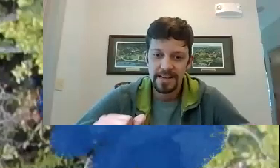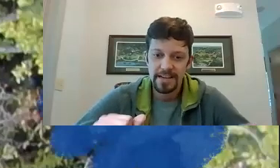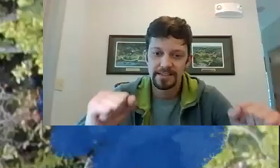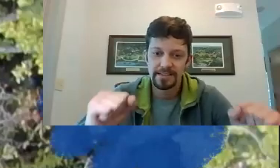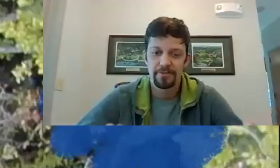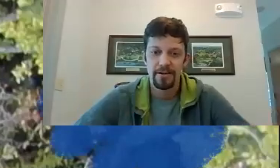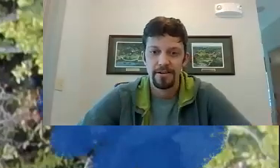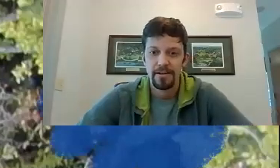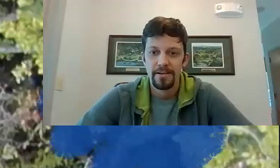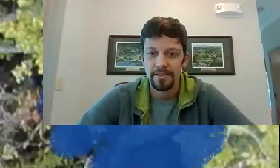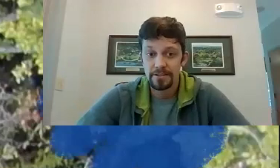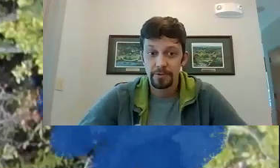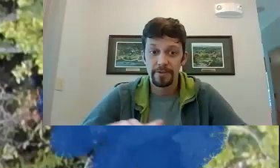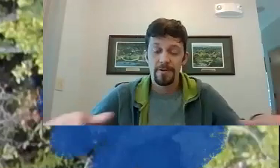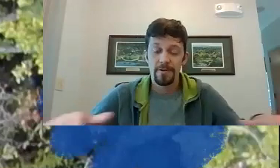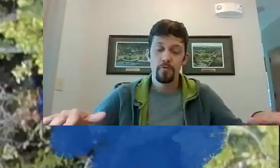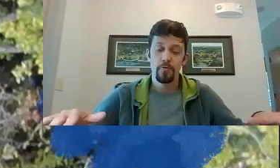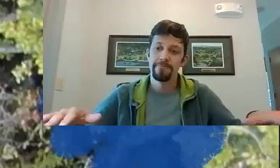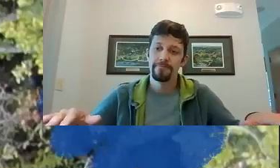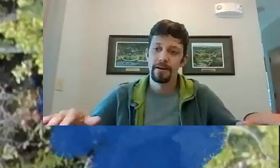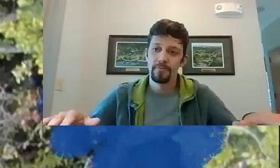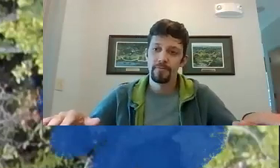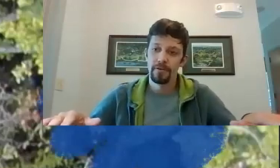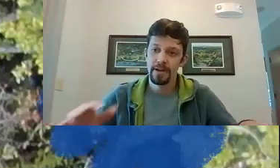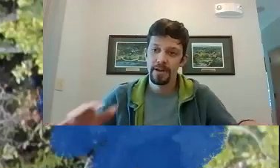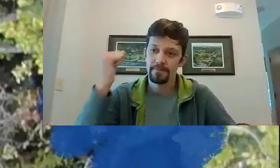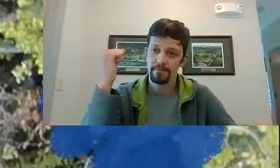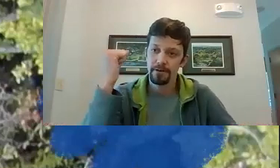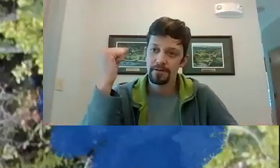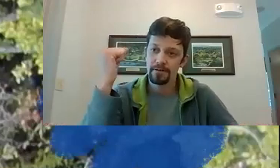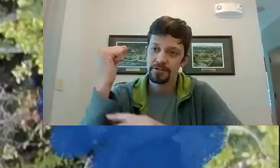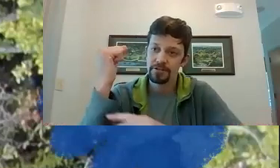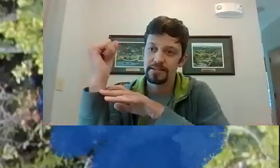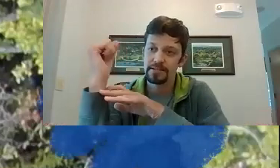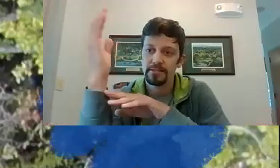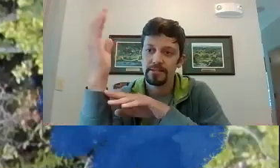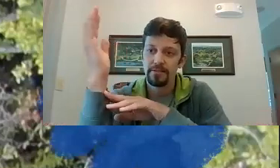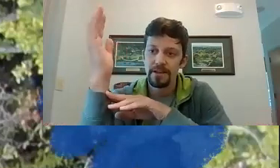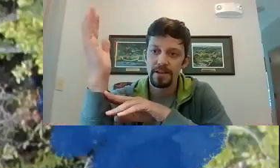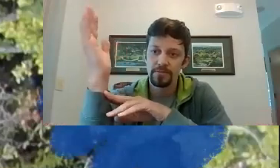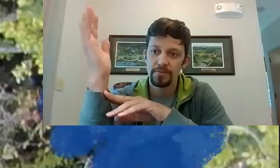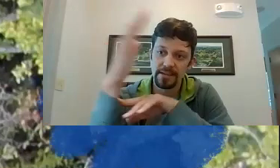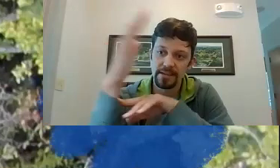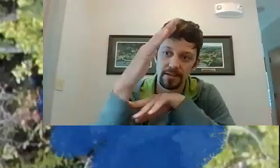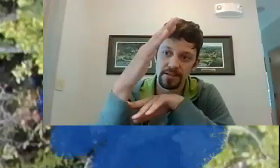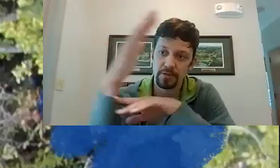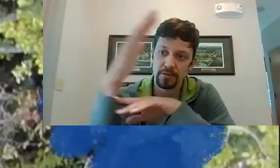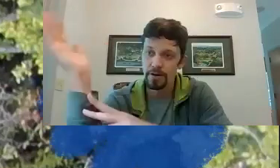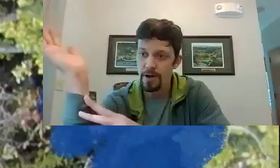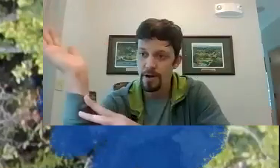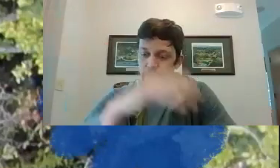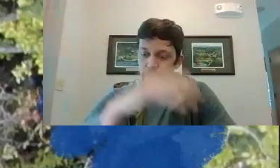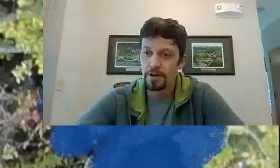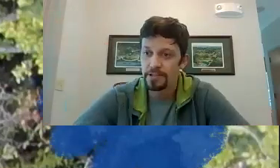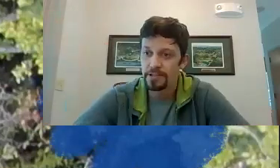sticking out of the ground, and they're actually pretty far away from where the main bulk of the tree is. So if you have a big wind system and it's blowing you around